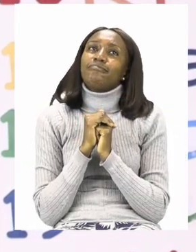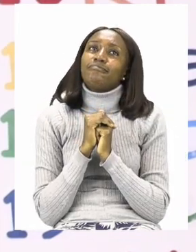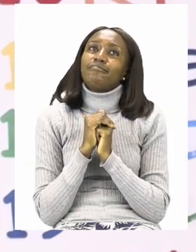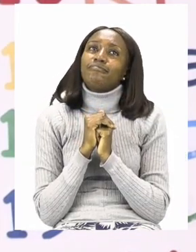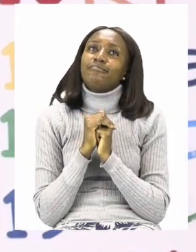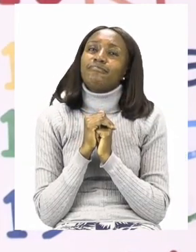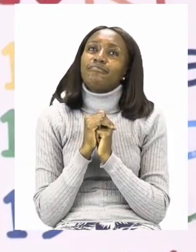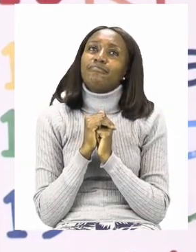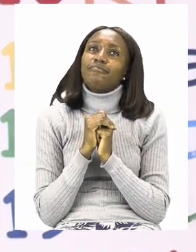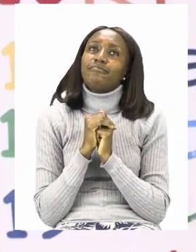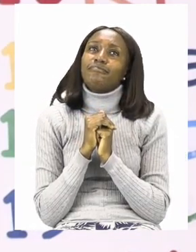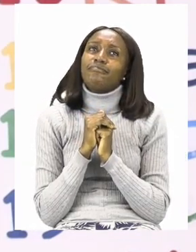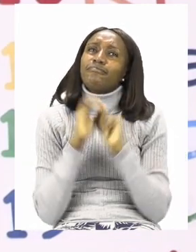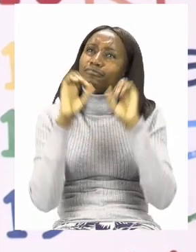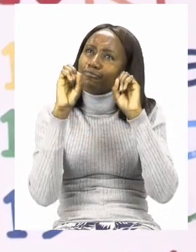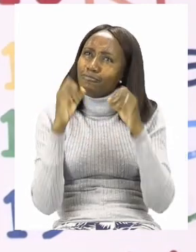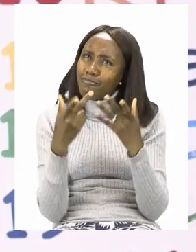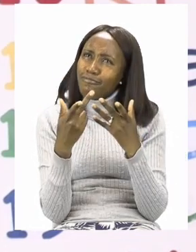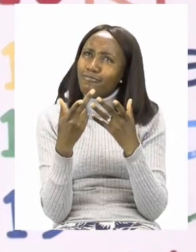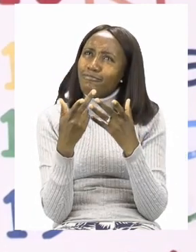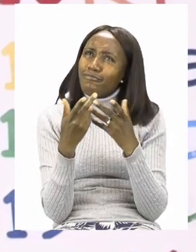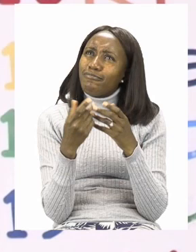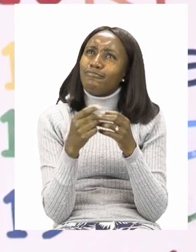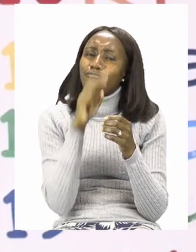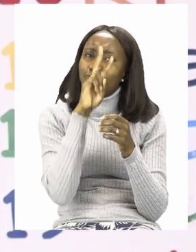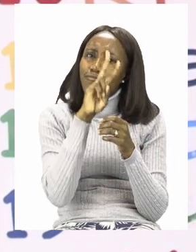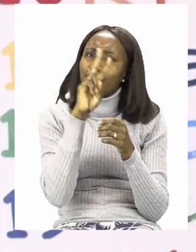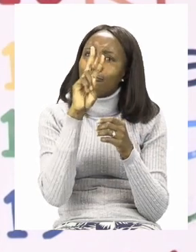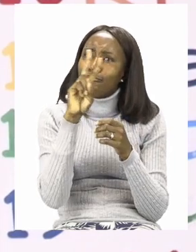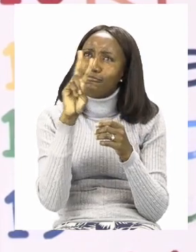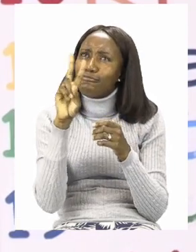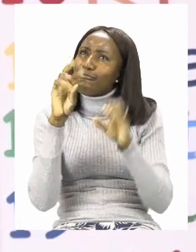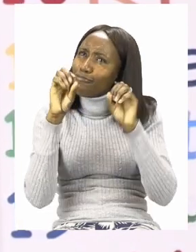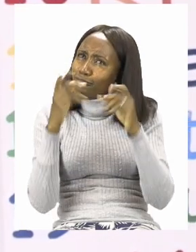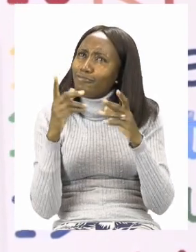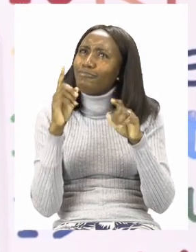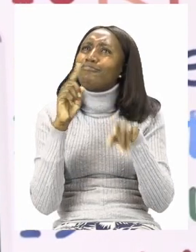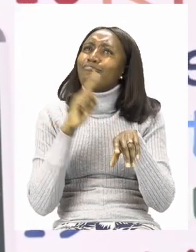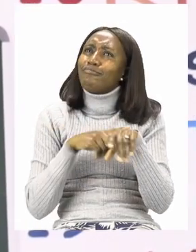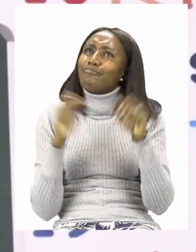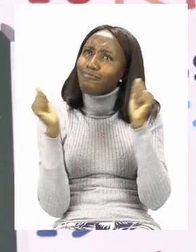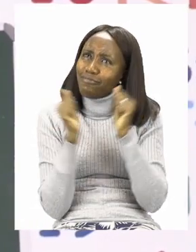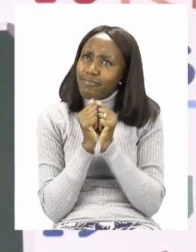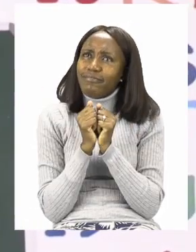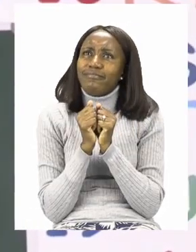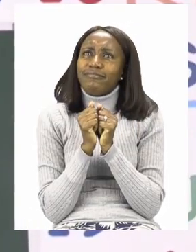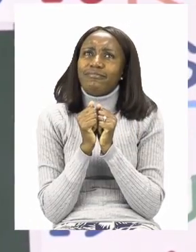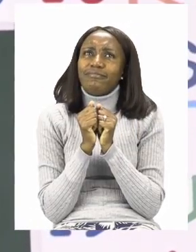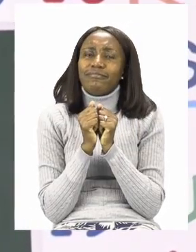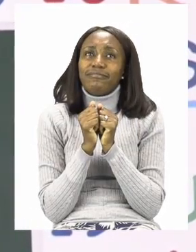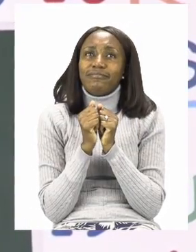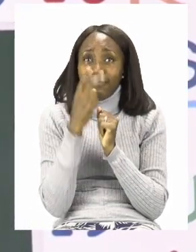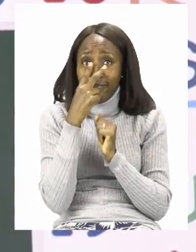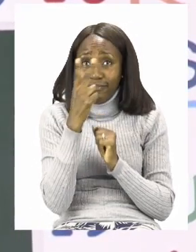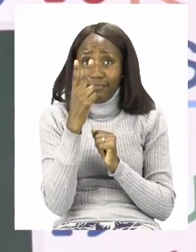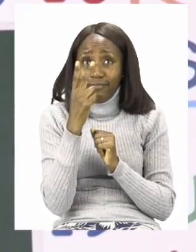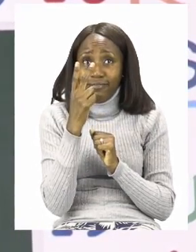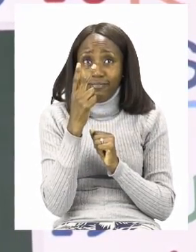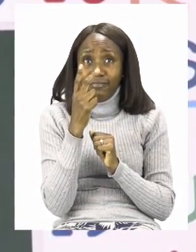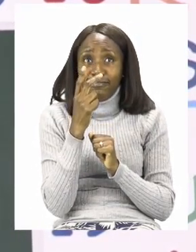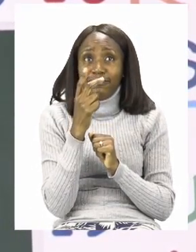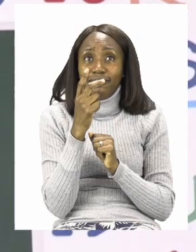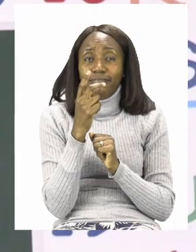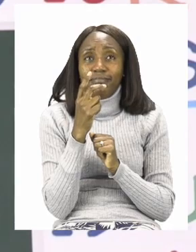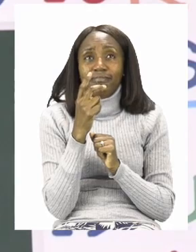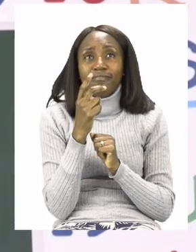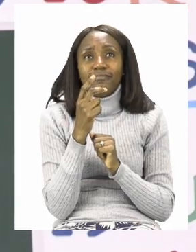Okay, so how many times do we have to add 2 together? Let's count.